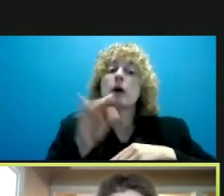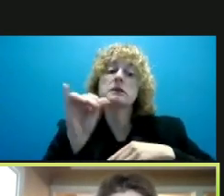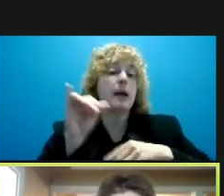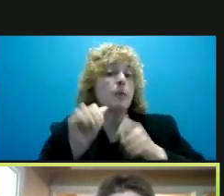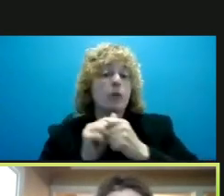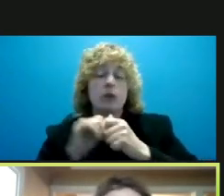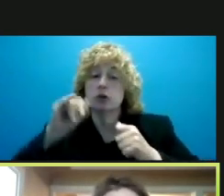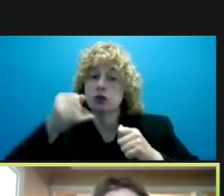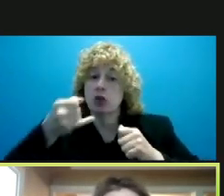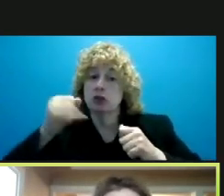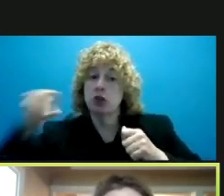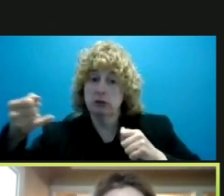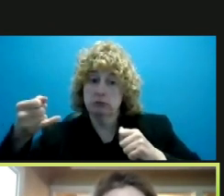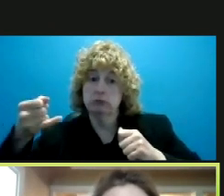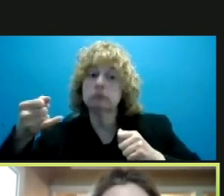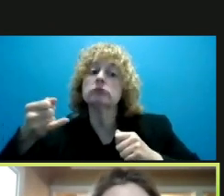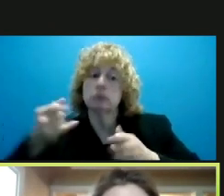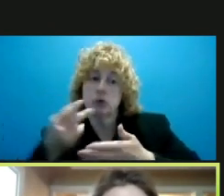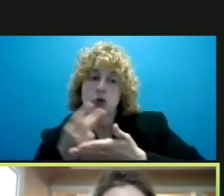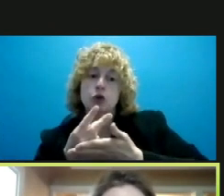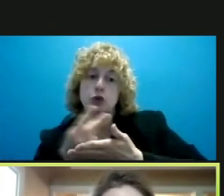vaccine. Next slide, please.